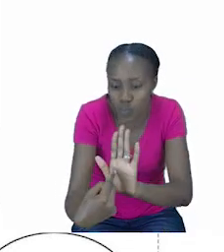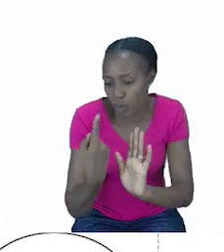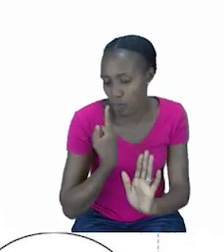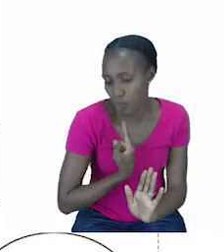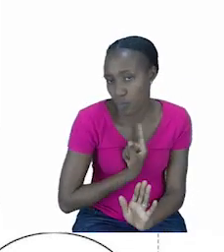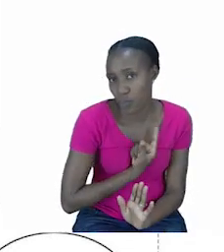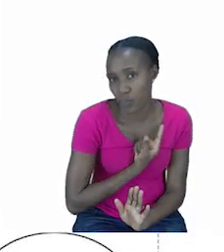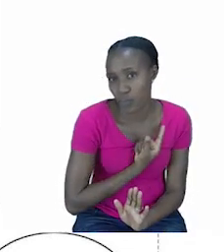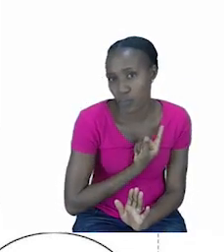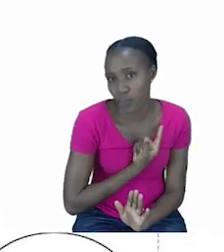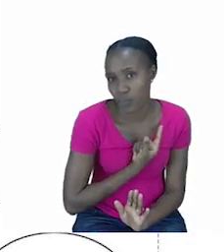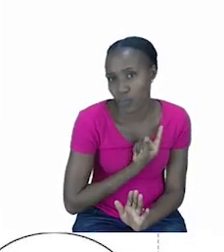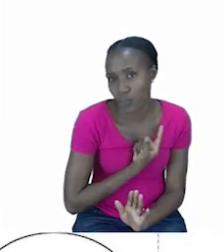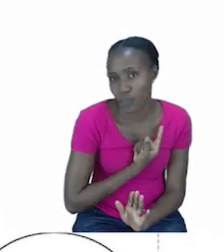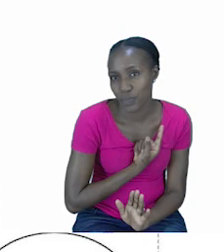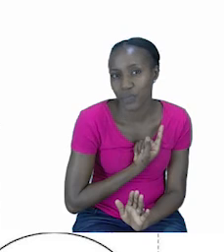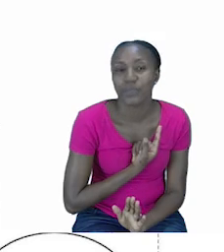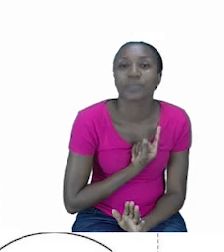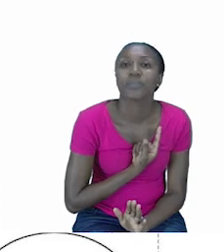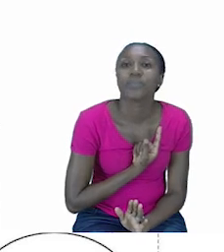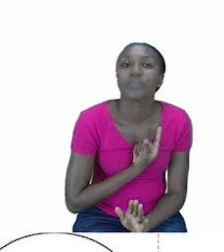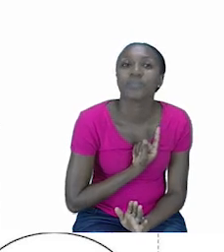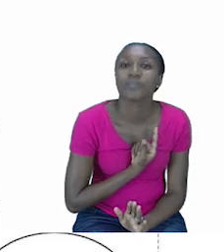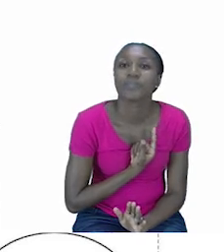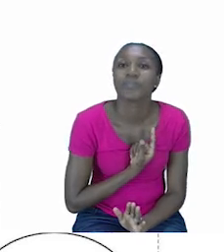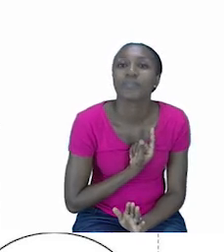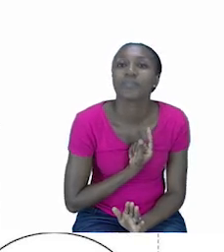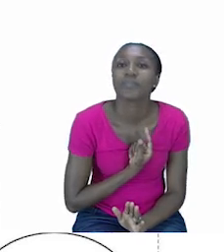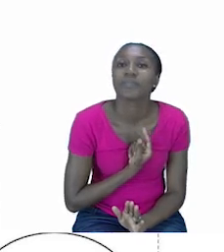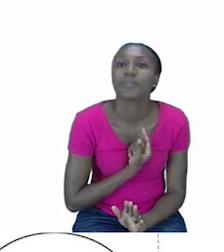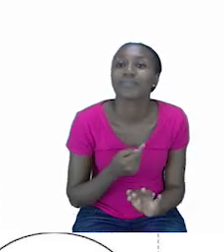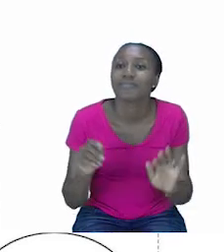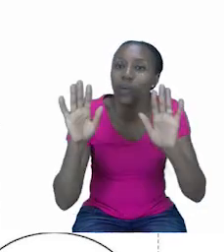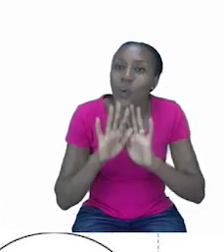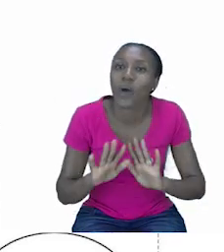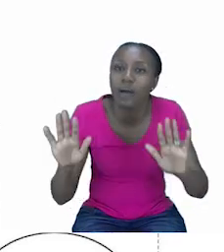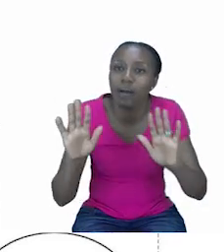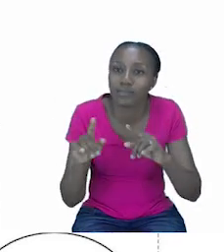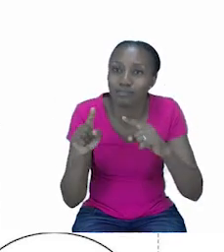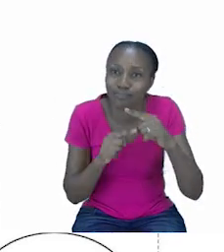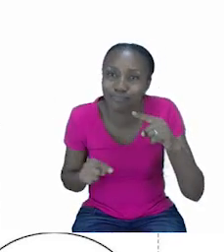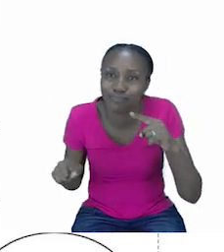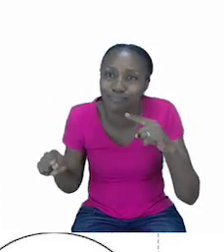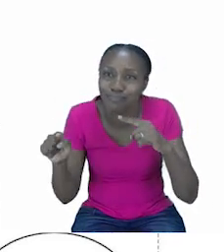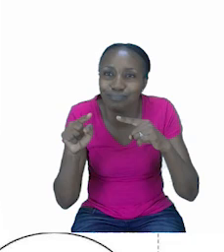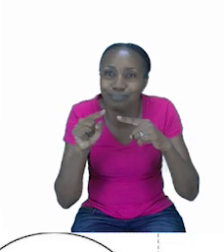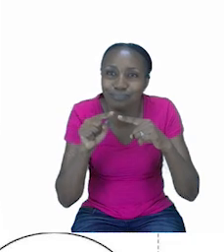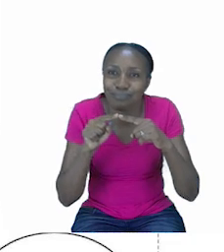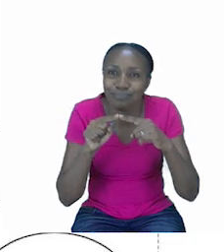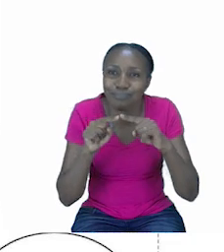at themselves. May you please color that circle with your